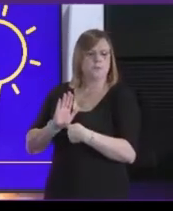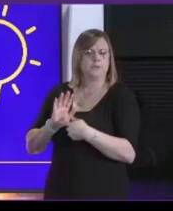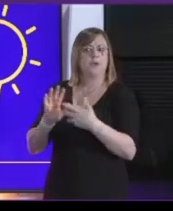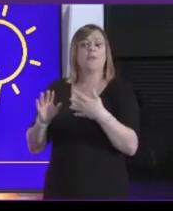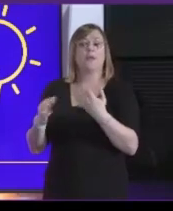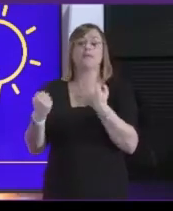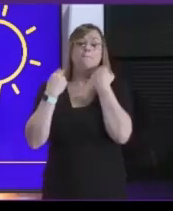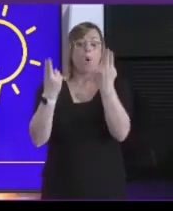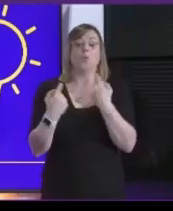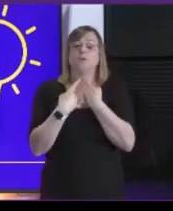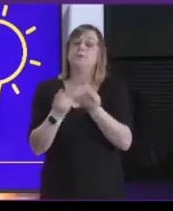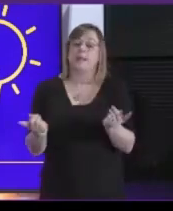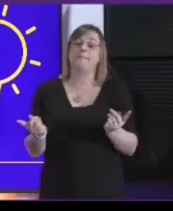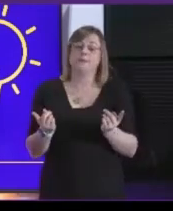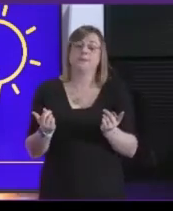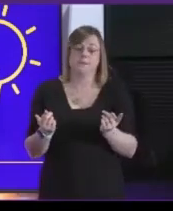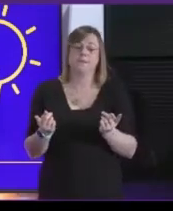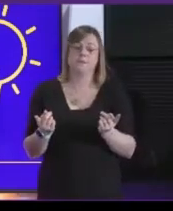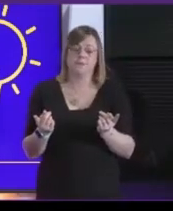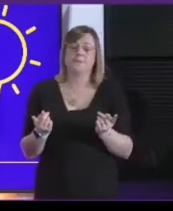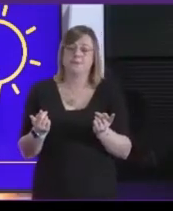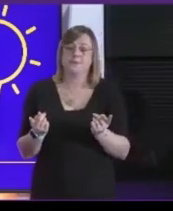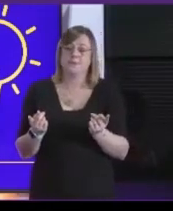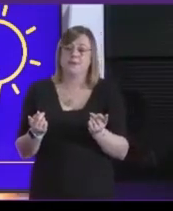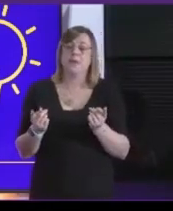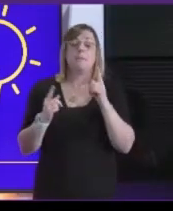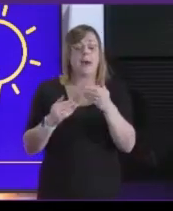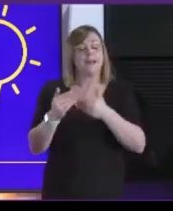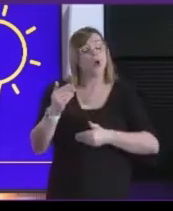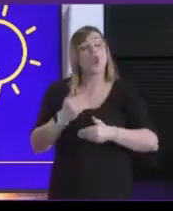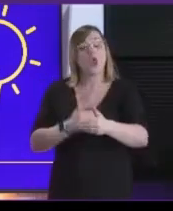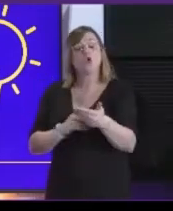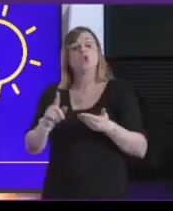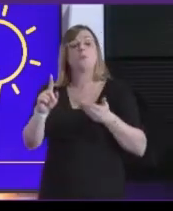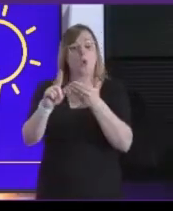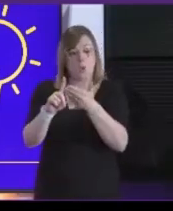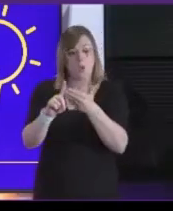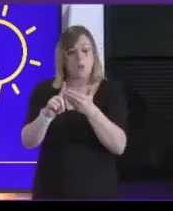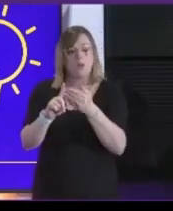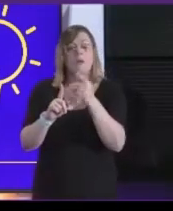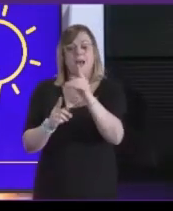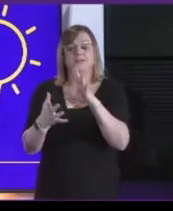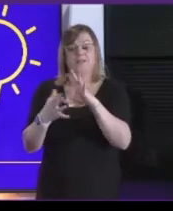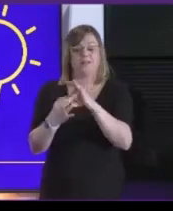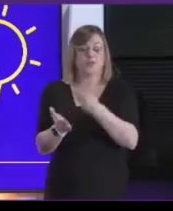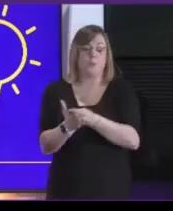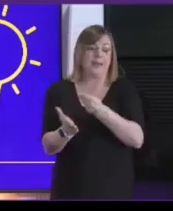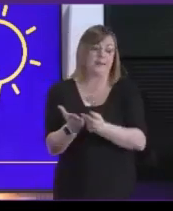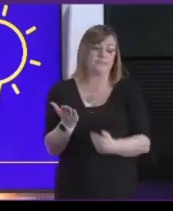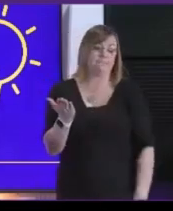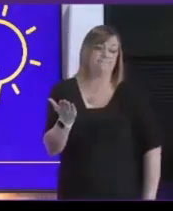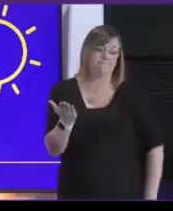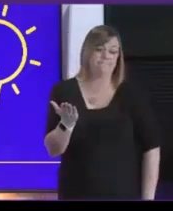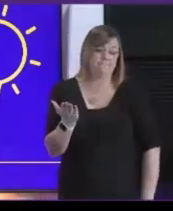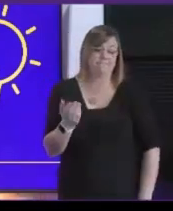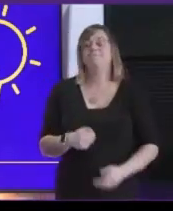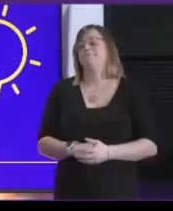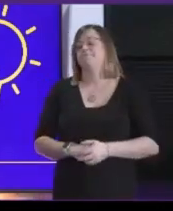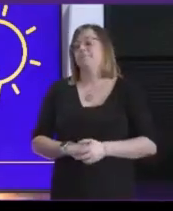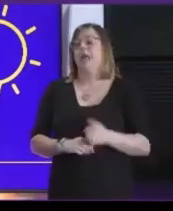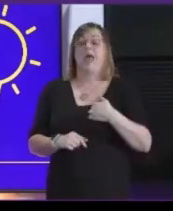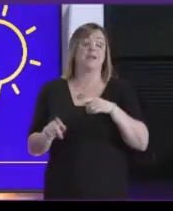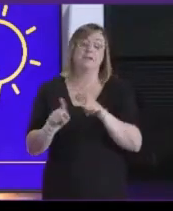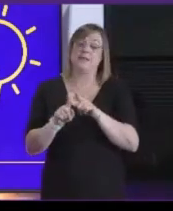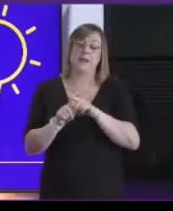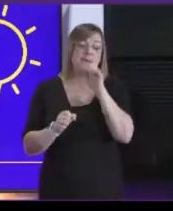statement from the Commission. And it's really, it's a long-term goal, but it has to do with money. And it's only, and I have the same